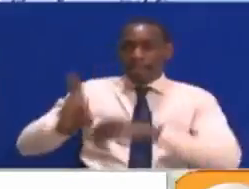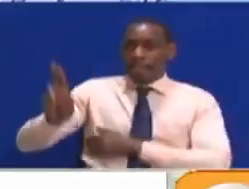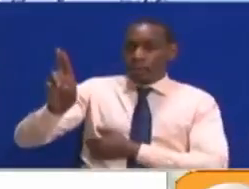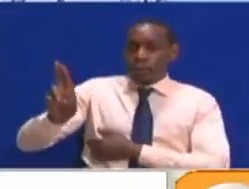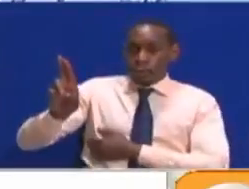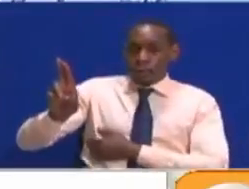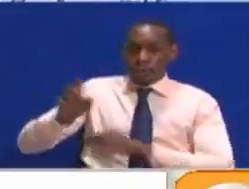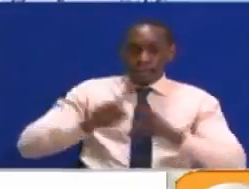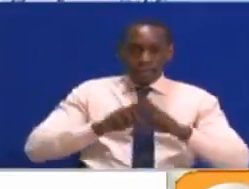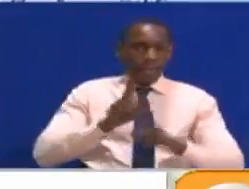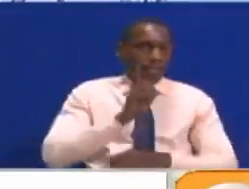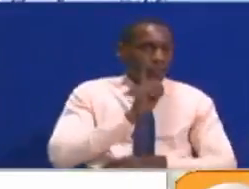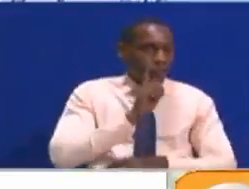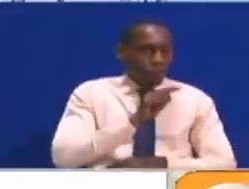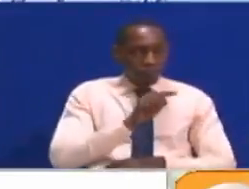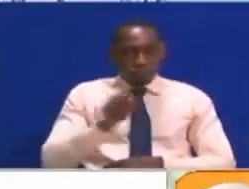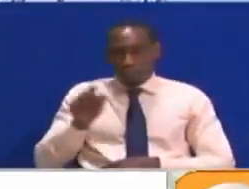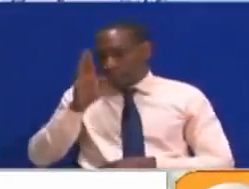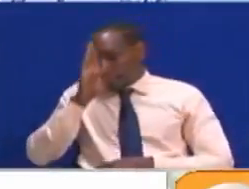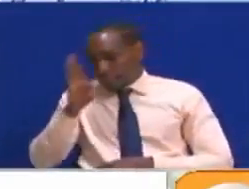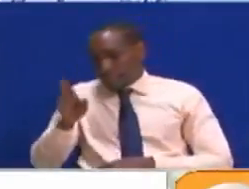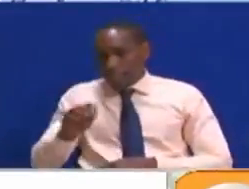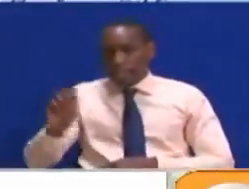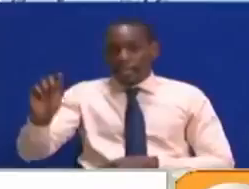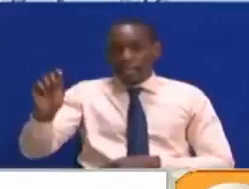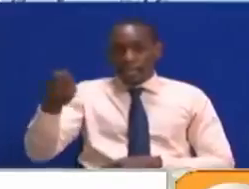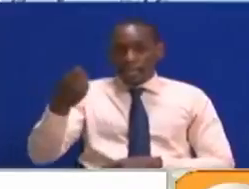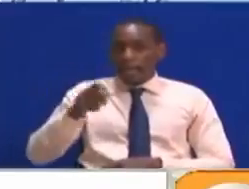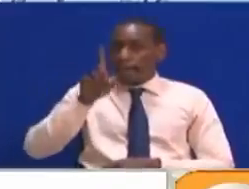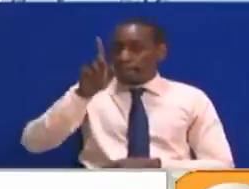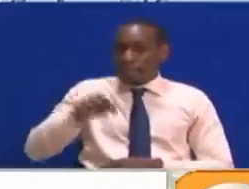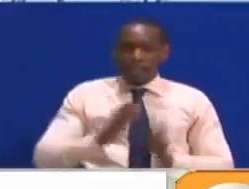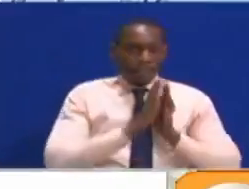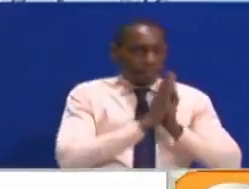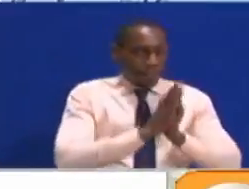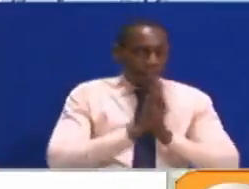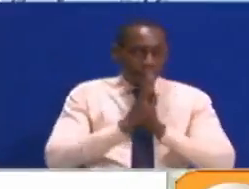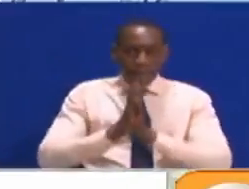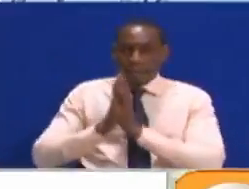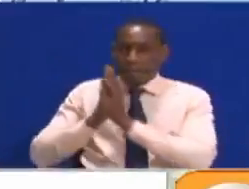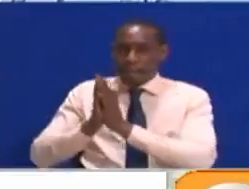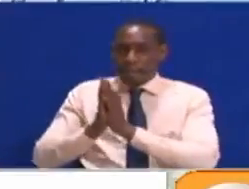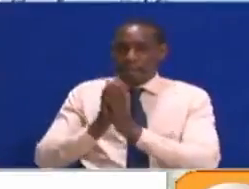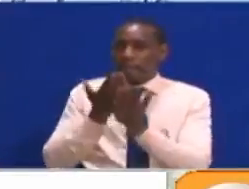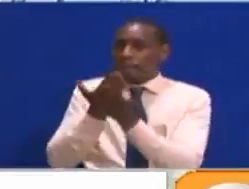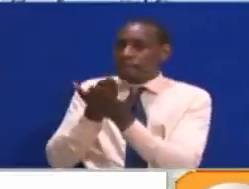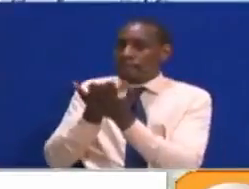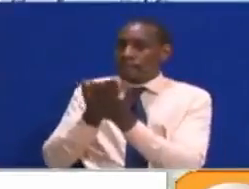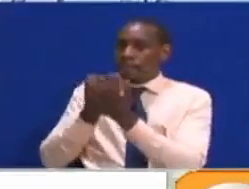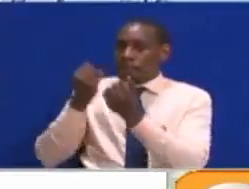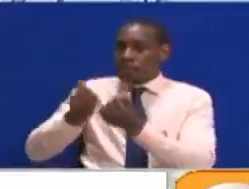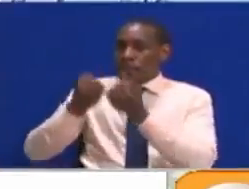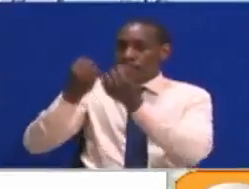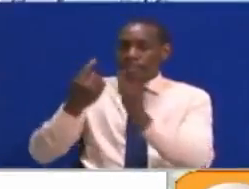Kenyatta. Starting tomorrow all the way to Sunday, the country is supposed to be in a prayerful mood, petitioning the Almighty